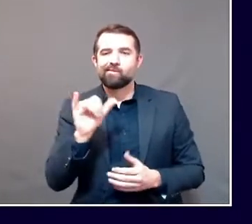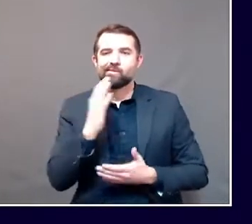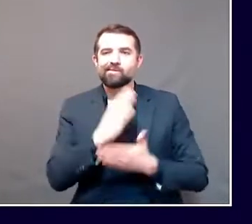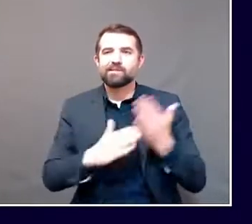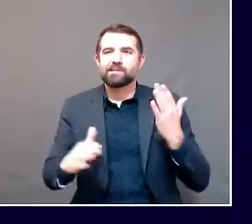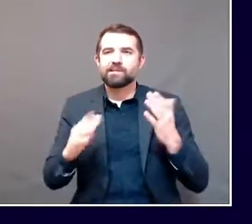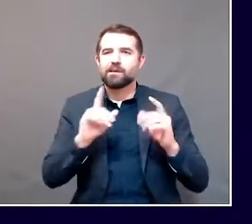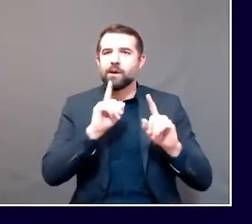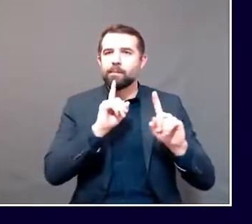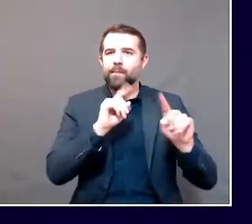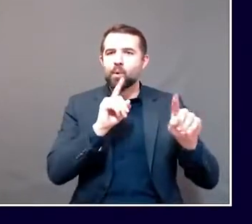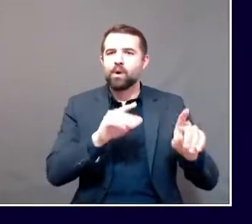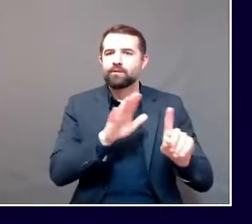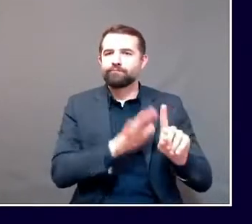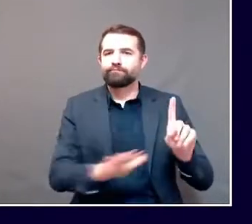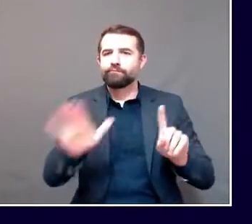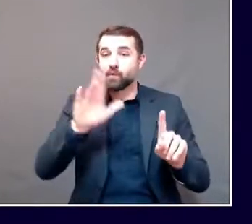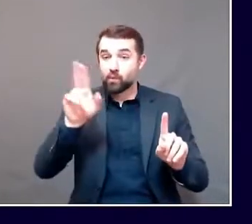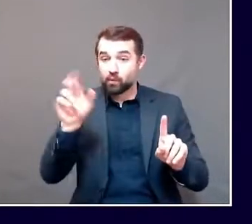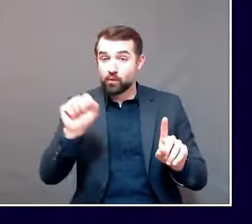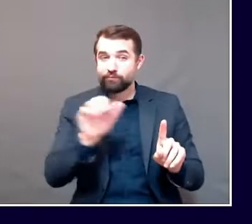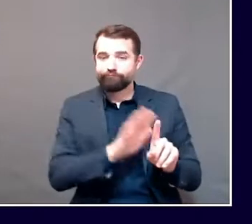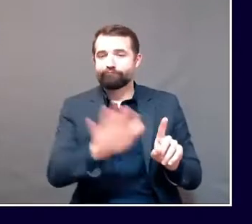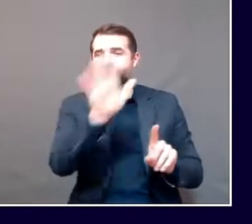country of